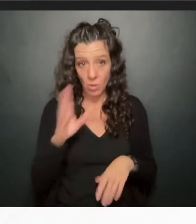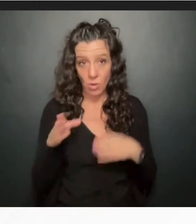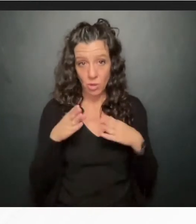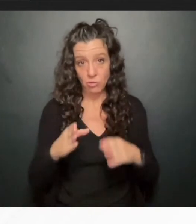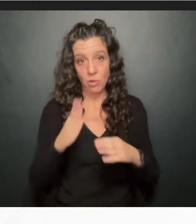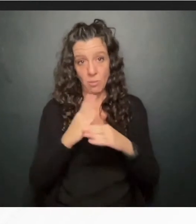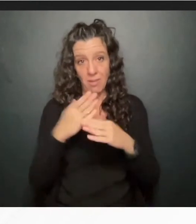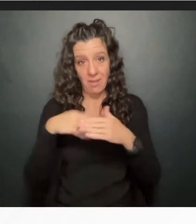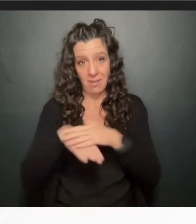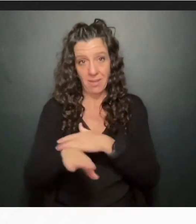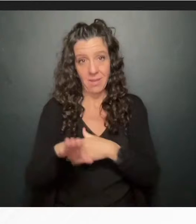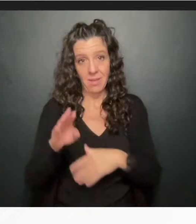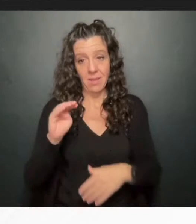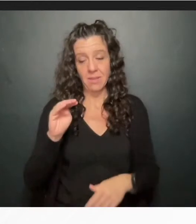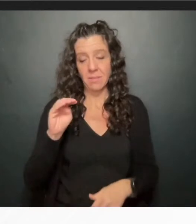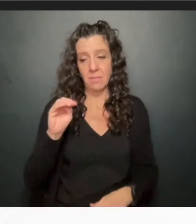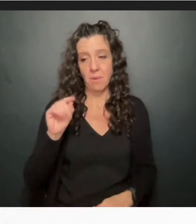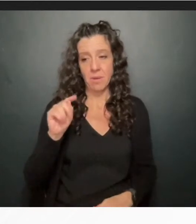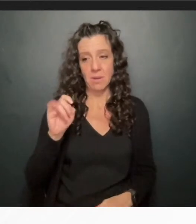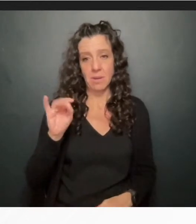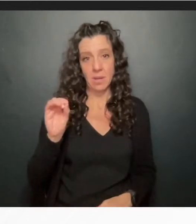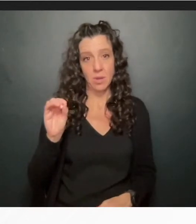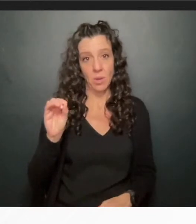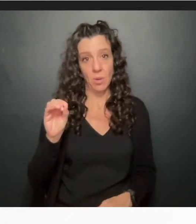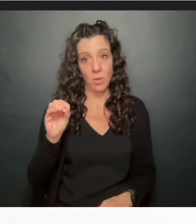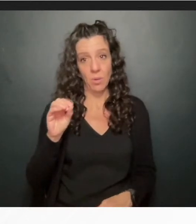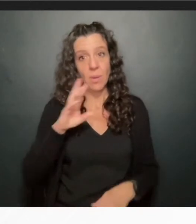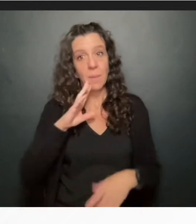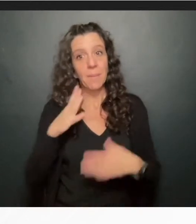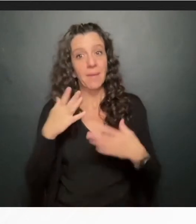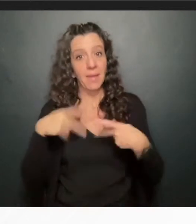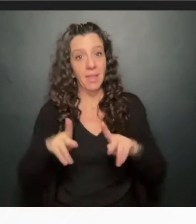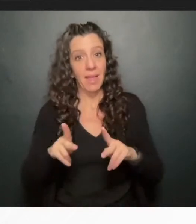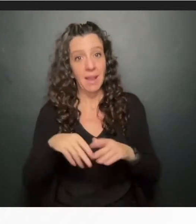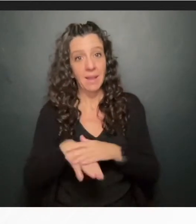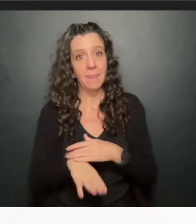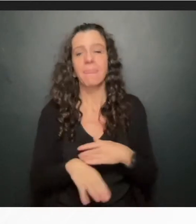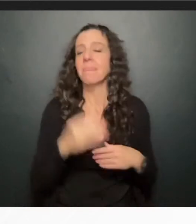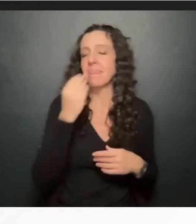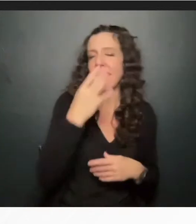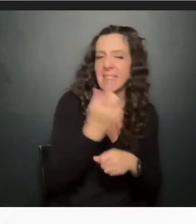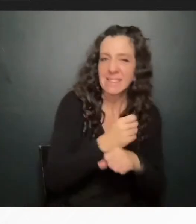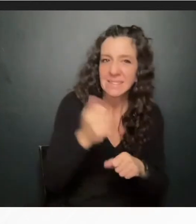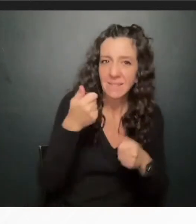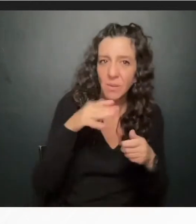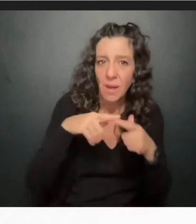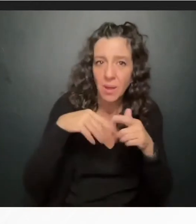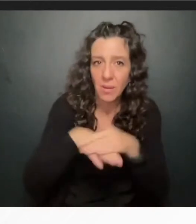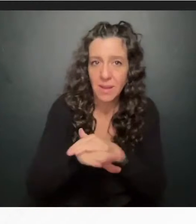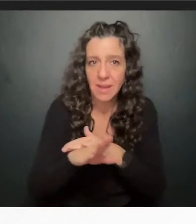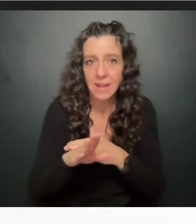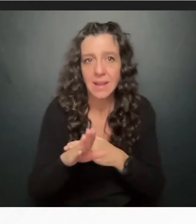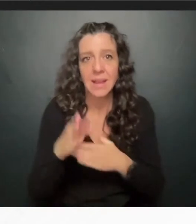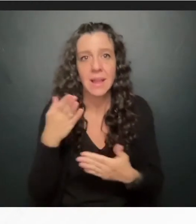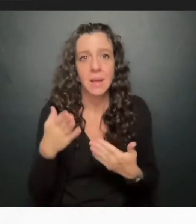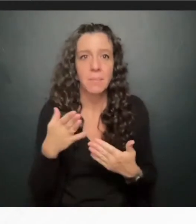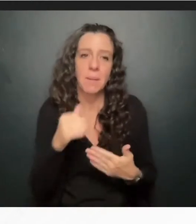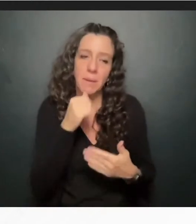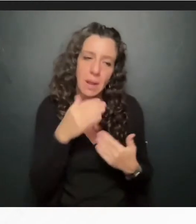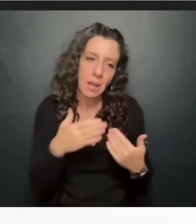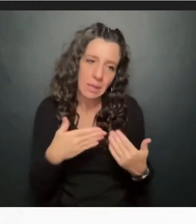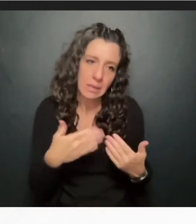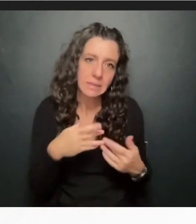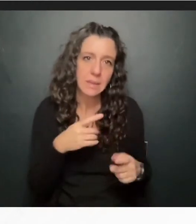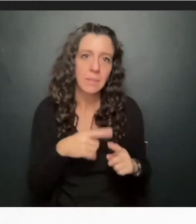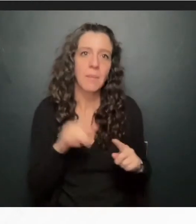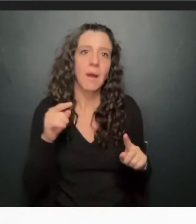into Montanito be lifted? So the safest way to get into Montanito, it may be an inconvenience, but that is to